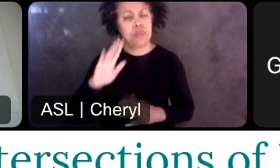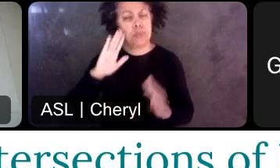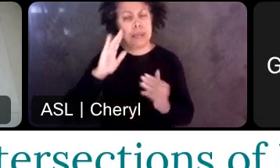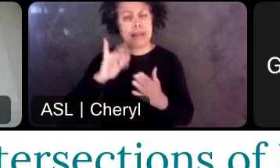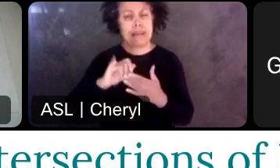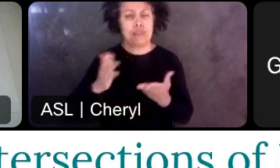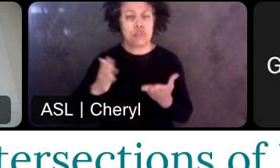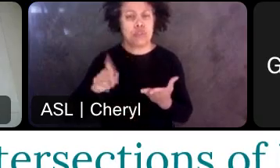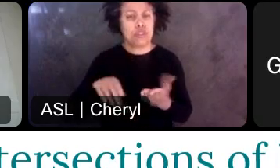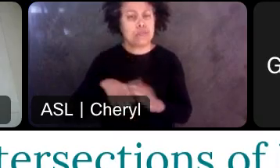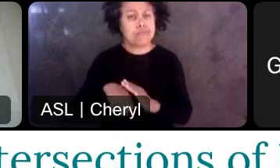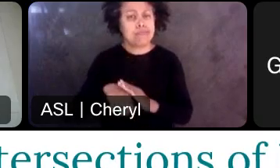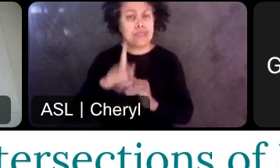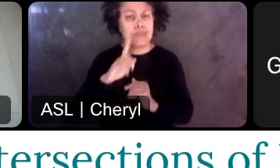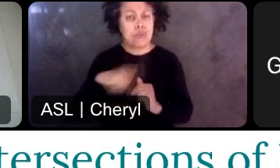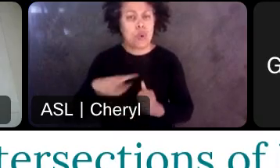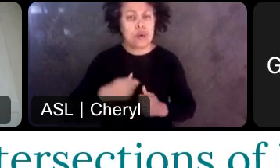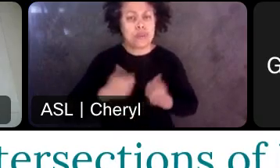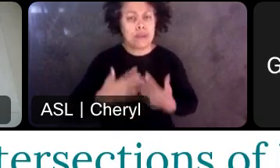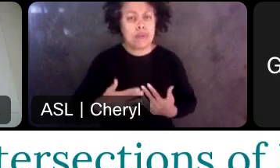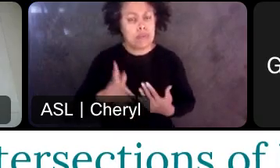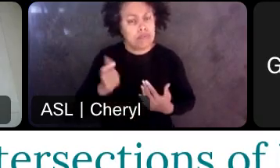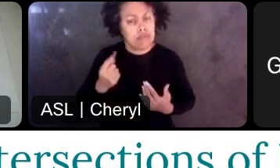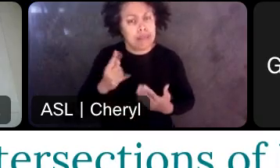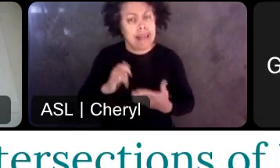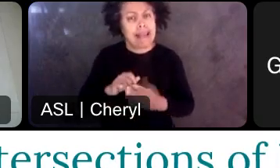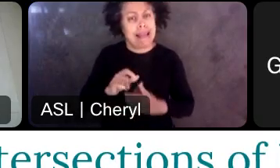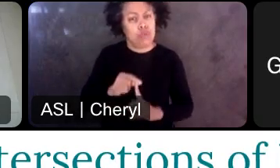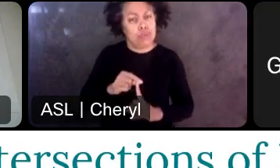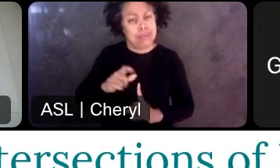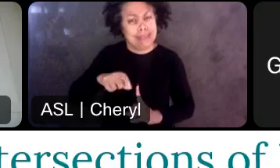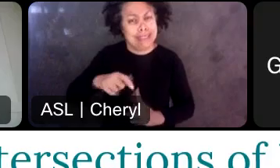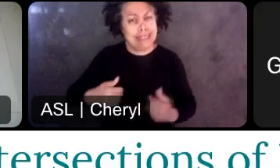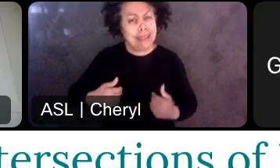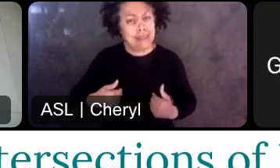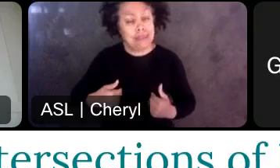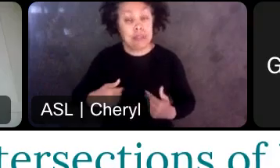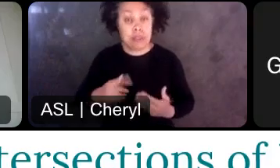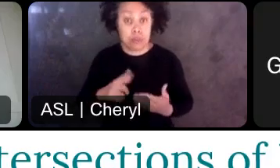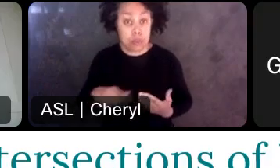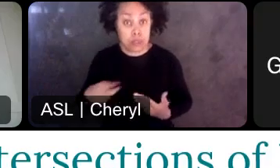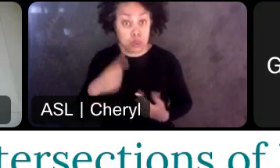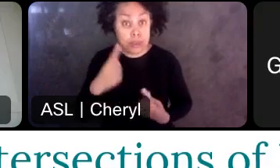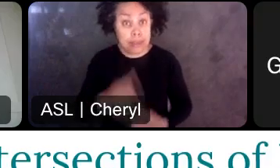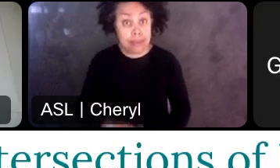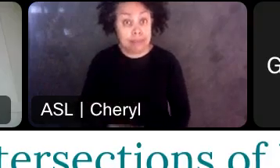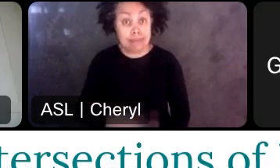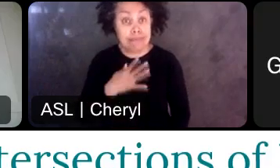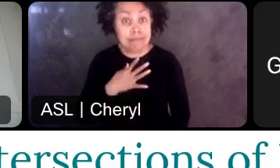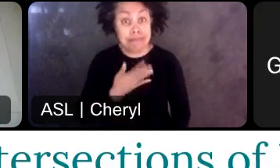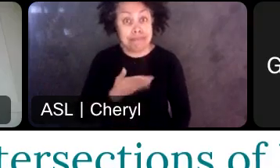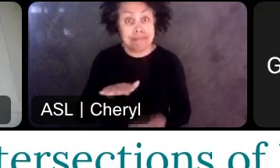be accessible to survivors and to understand their unique needs. What do you think? Please share in the